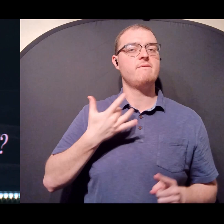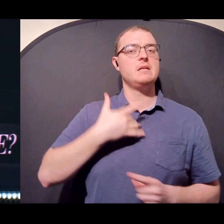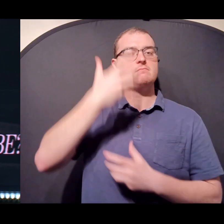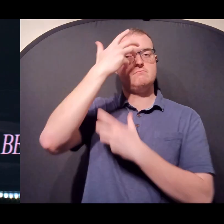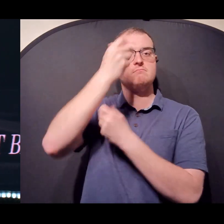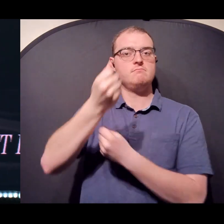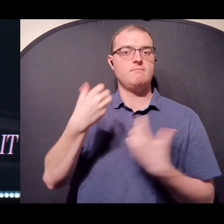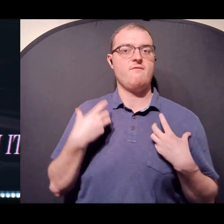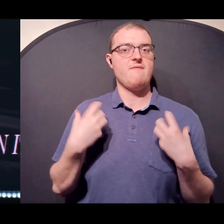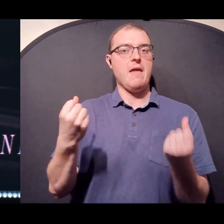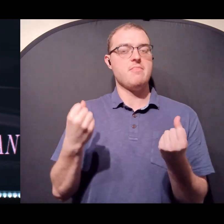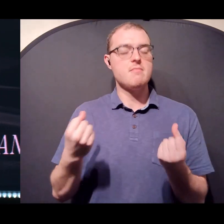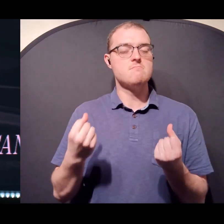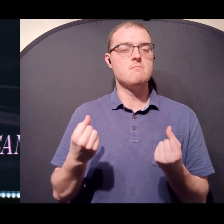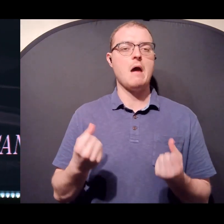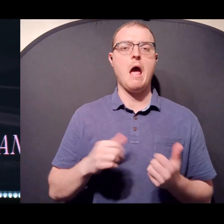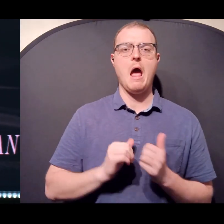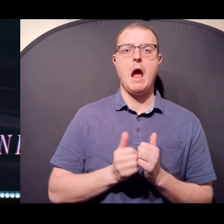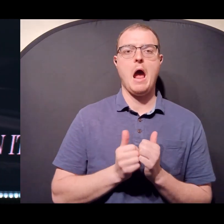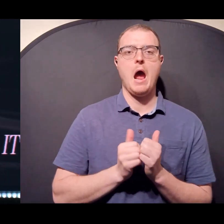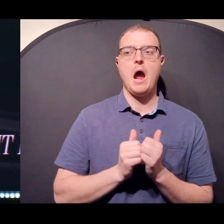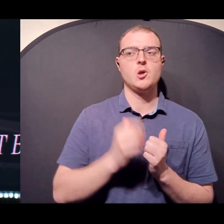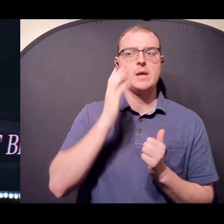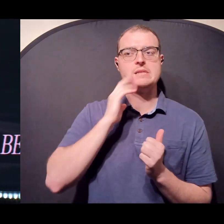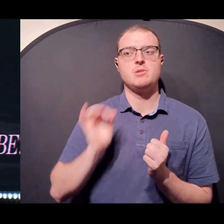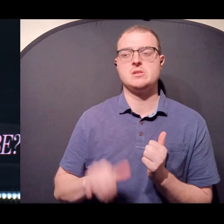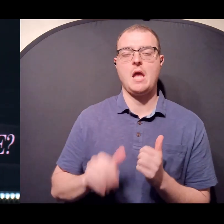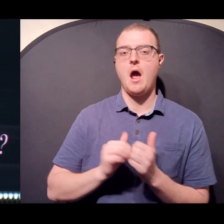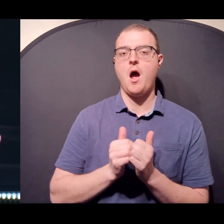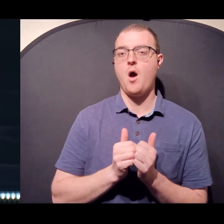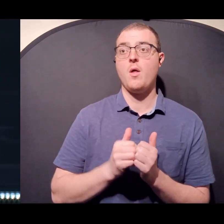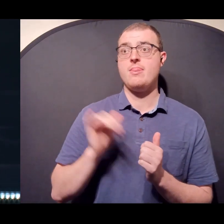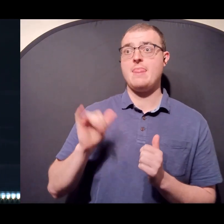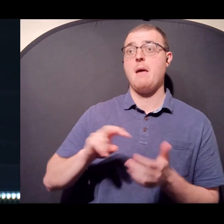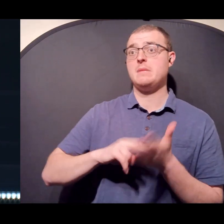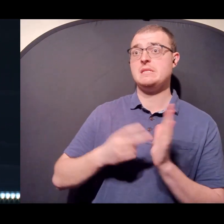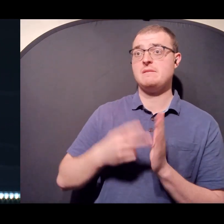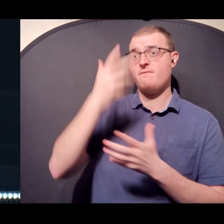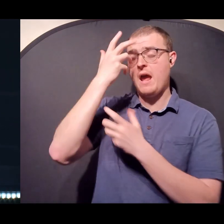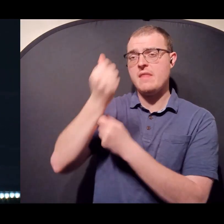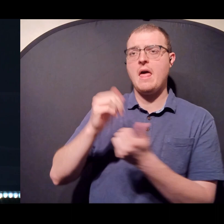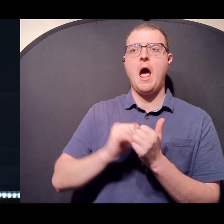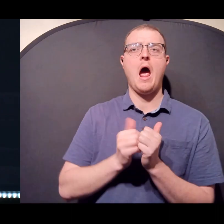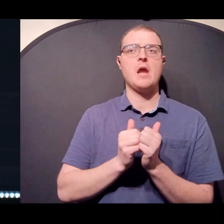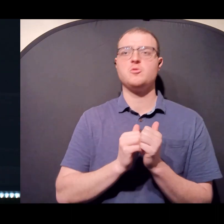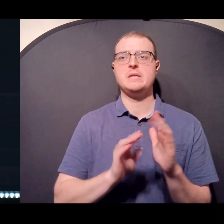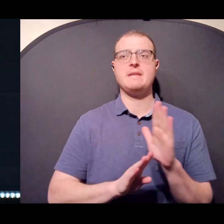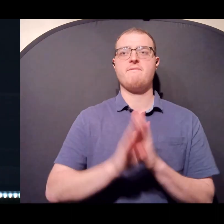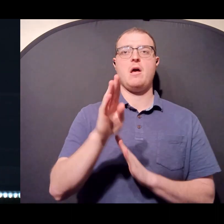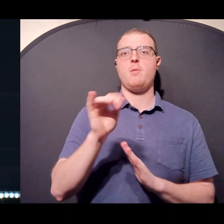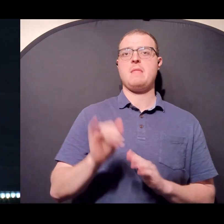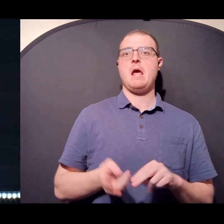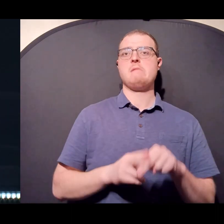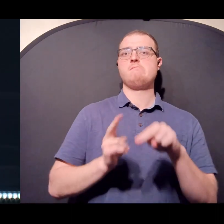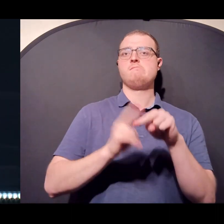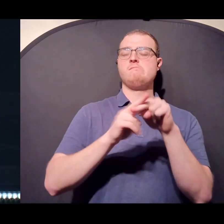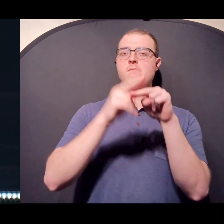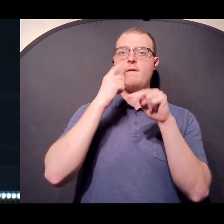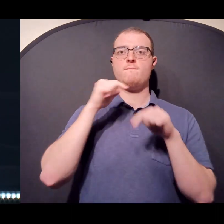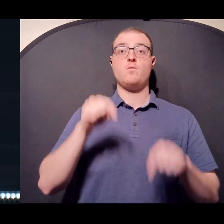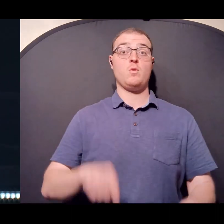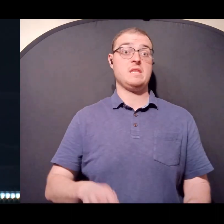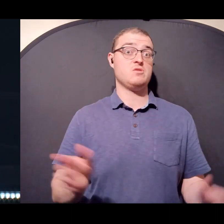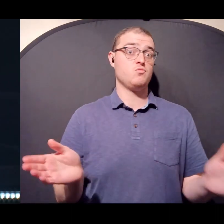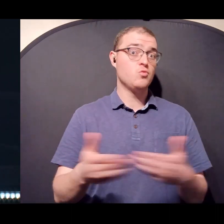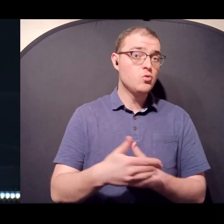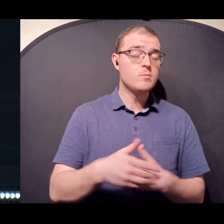even though I can't see it. So how do I get that in my life? If that's what faith is, how do I build that in my life? How do we build the faith